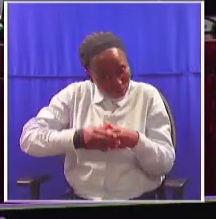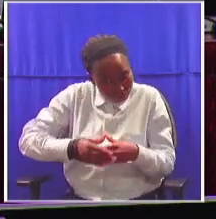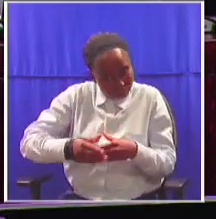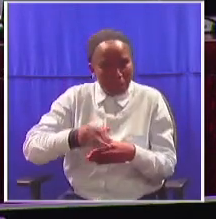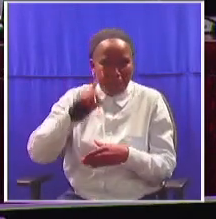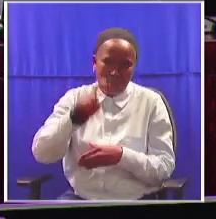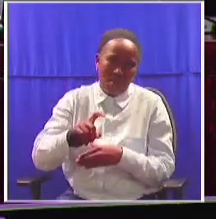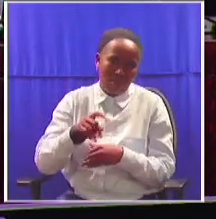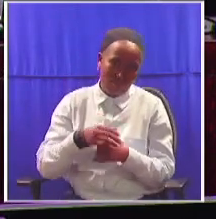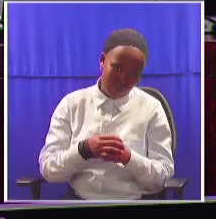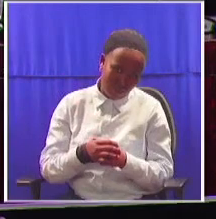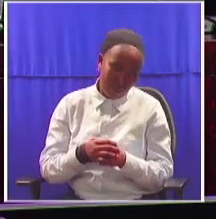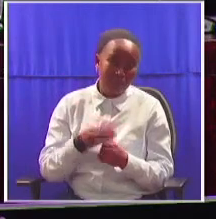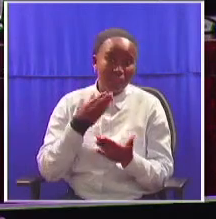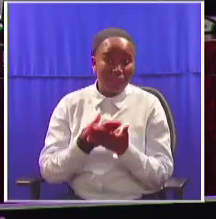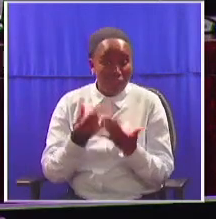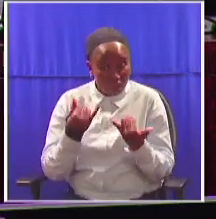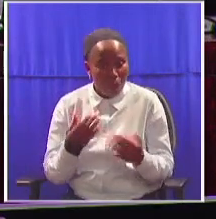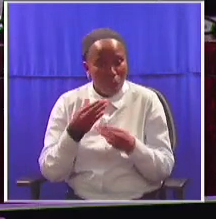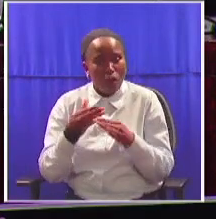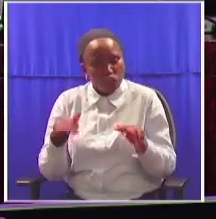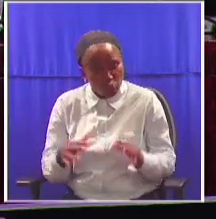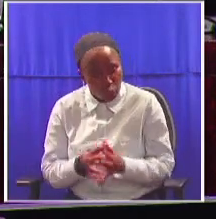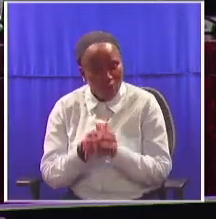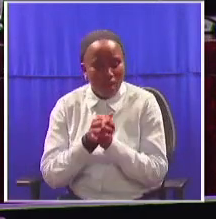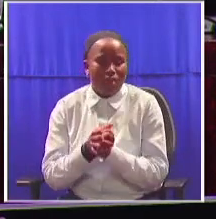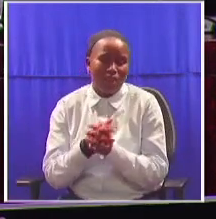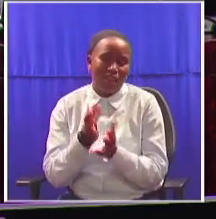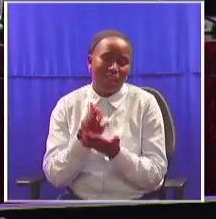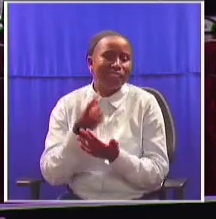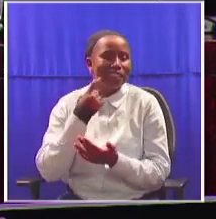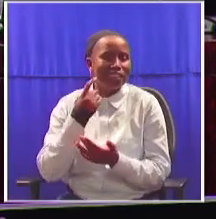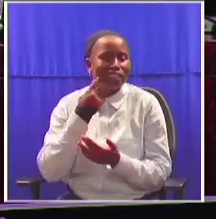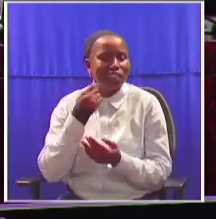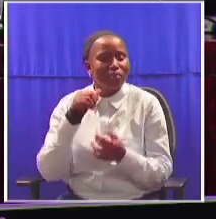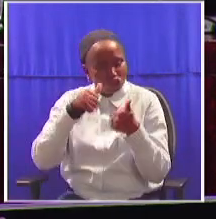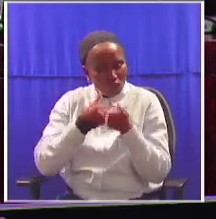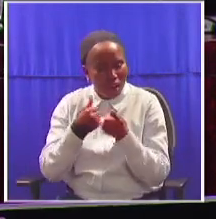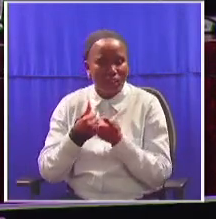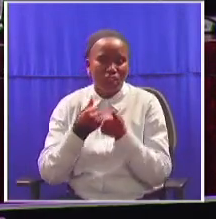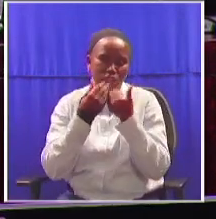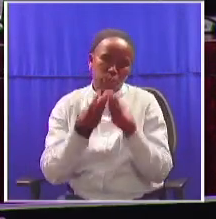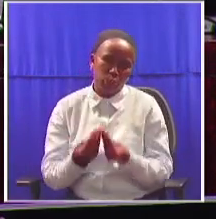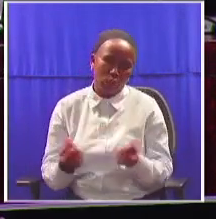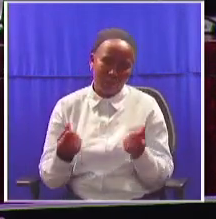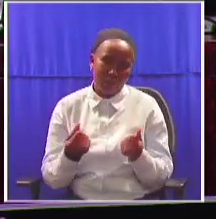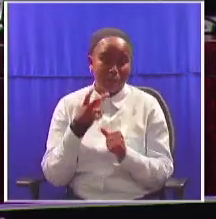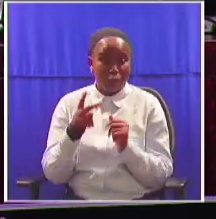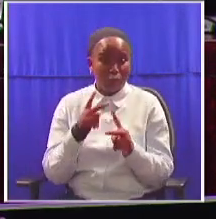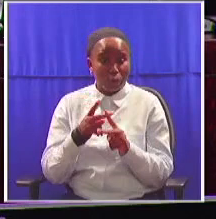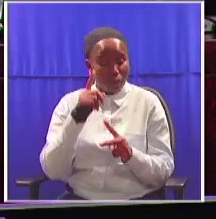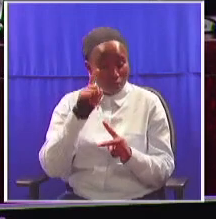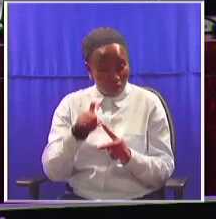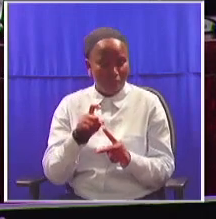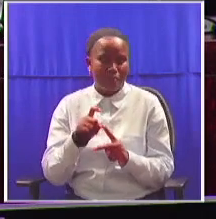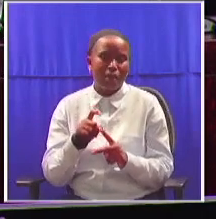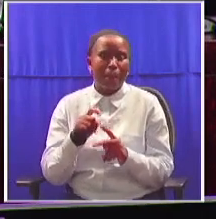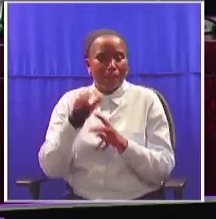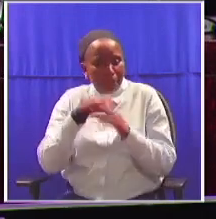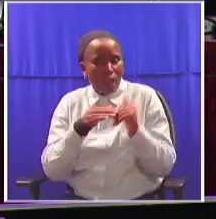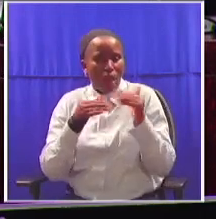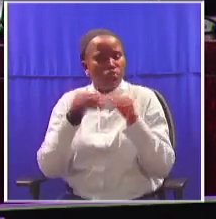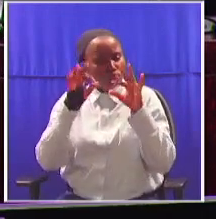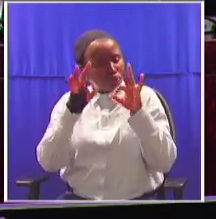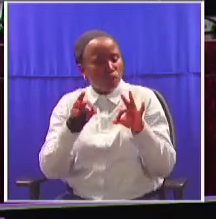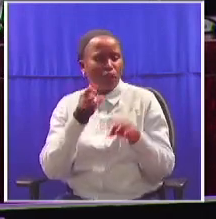working together to overcome these challenges of the present and build the better future that